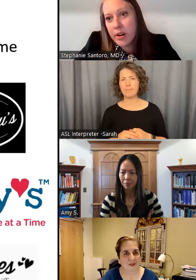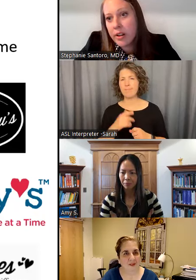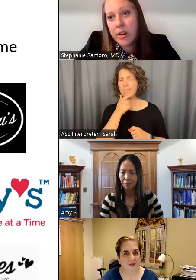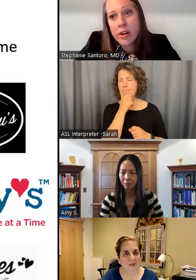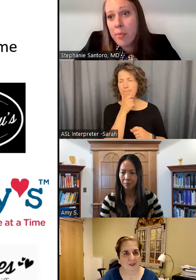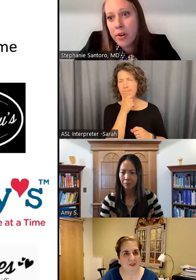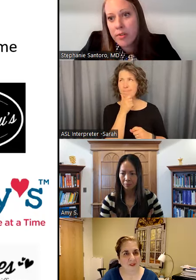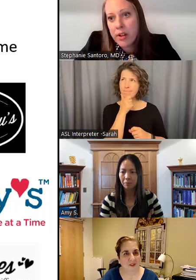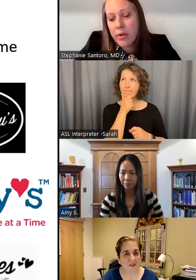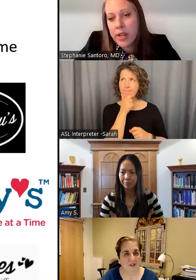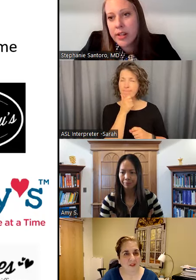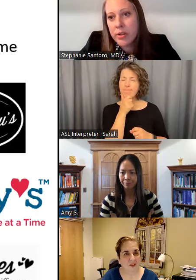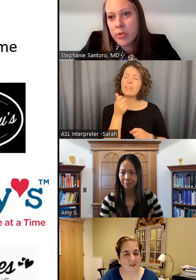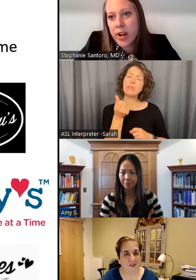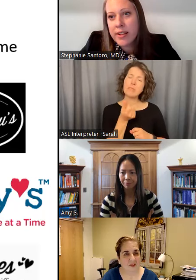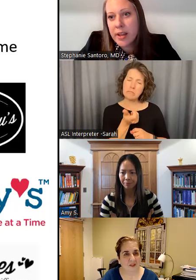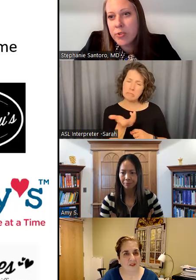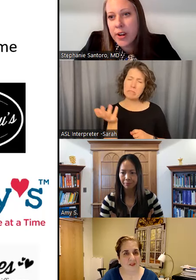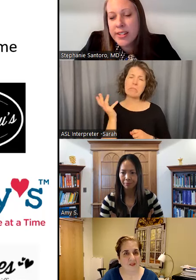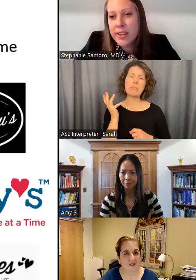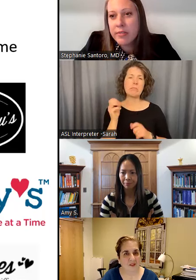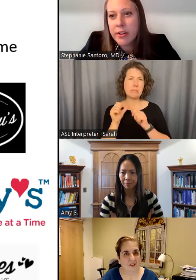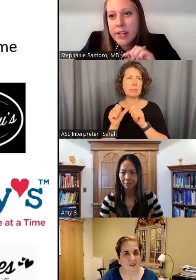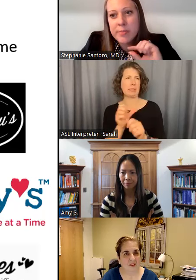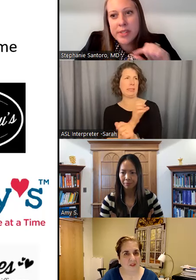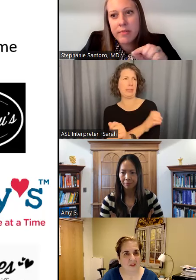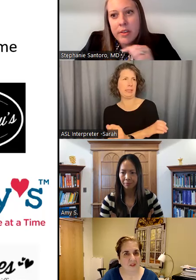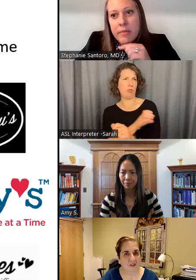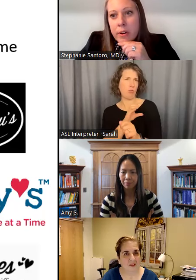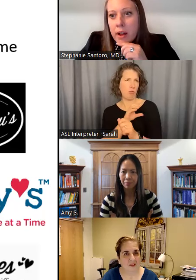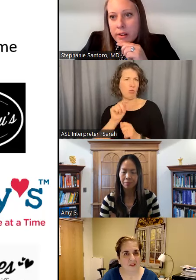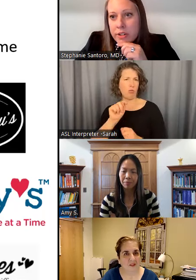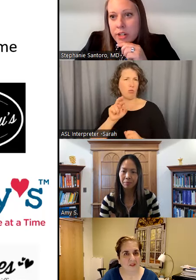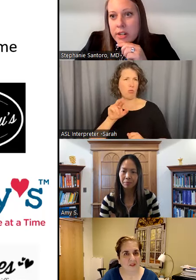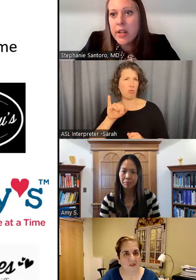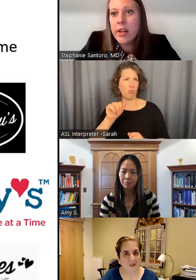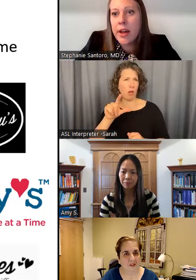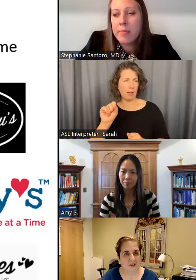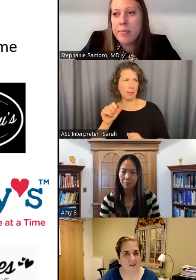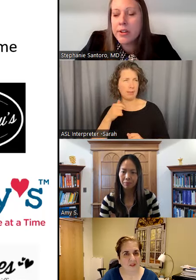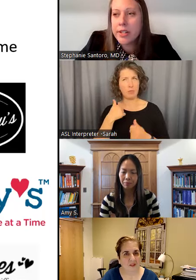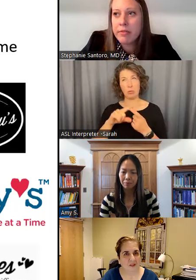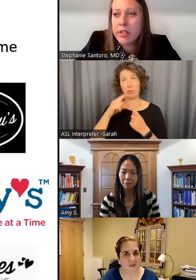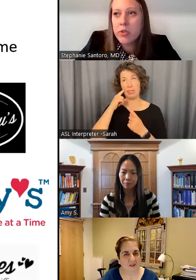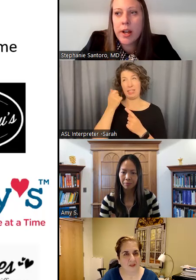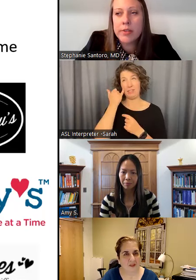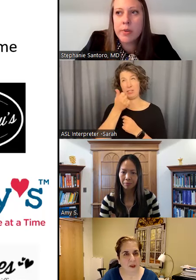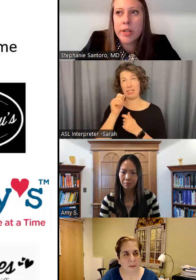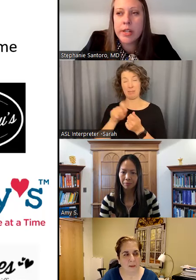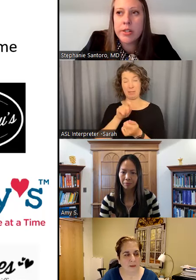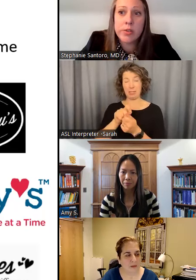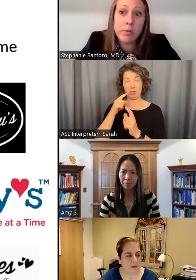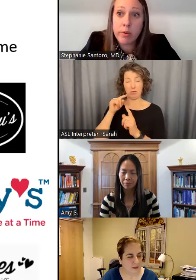So there are a number of ongoing clinical trials. I'm trying to think if there are any specific for cognition. There are definitely